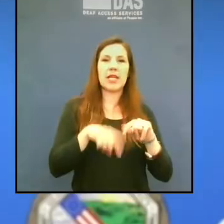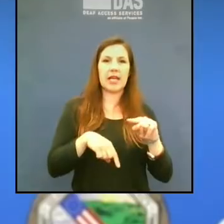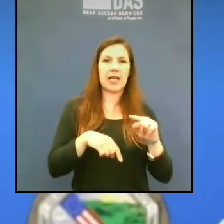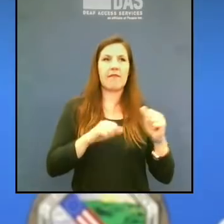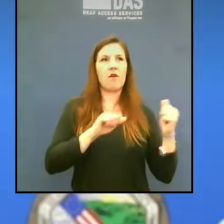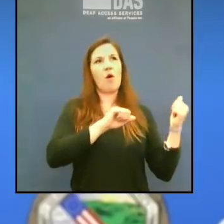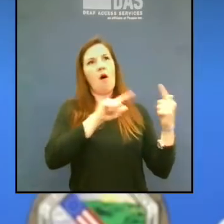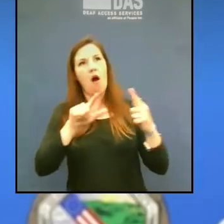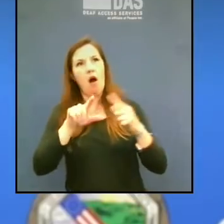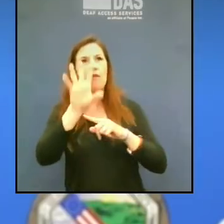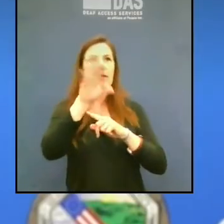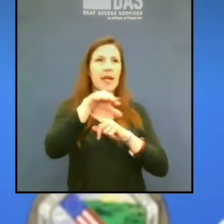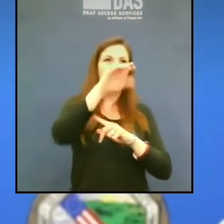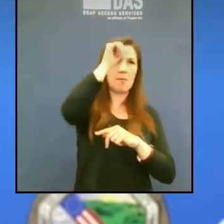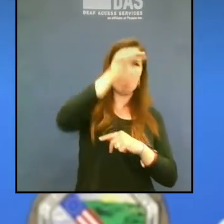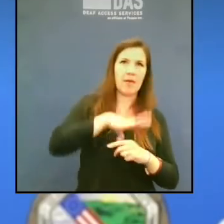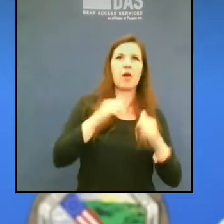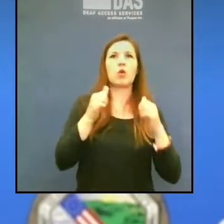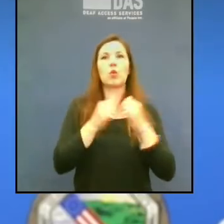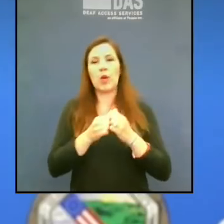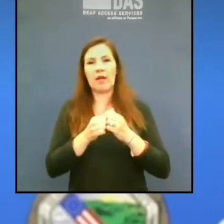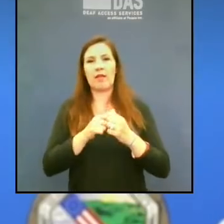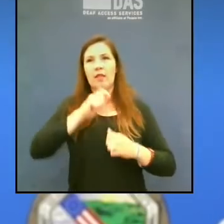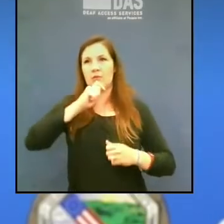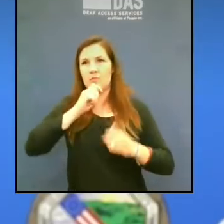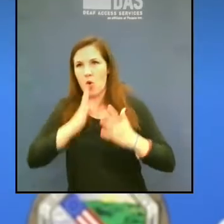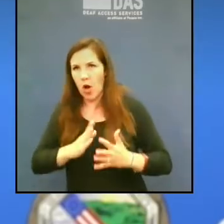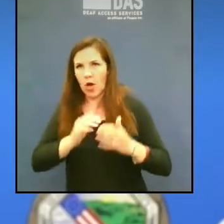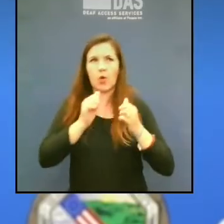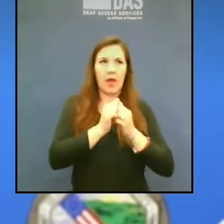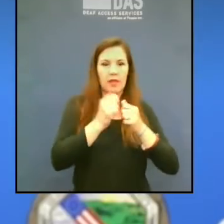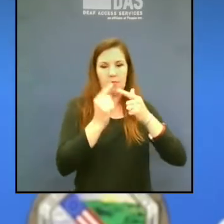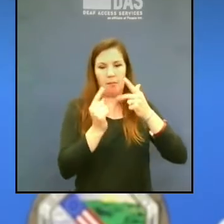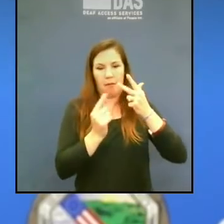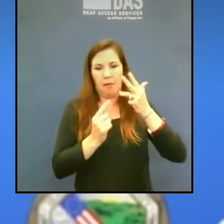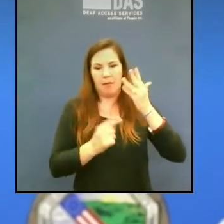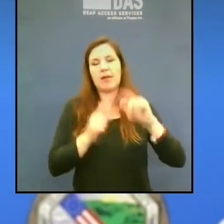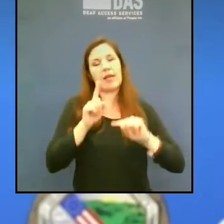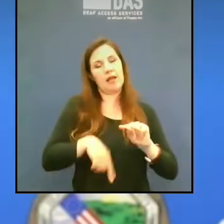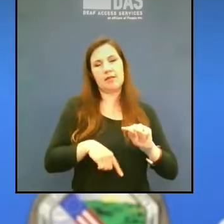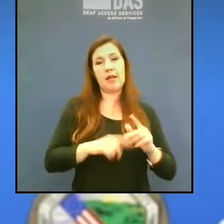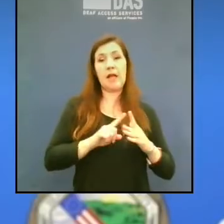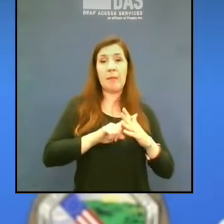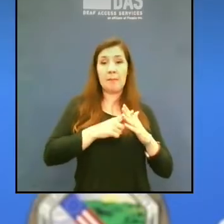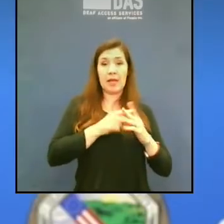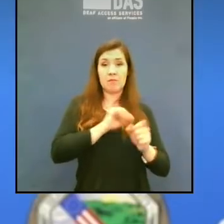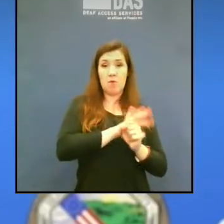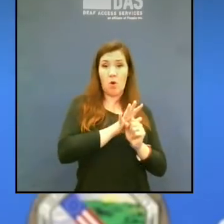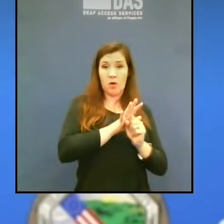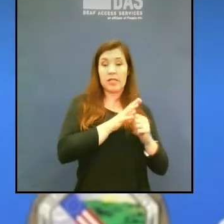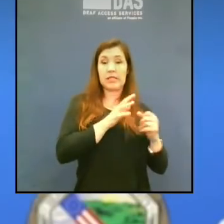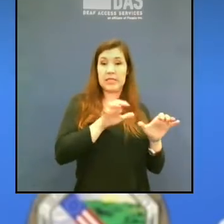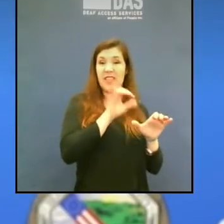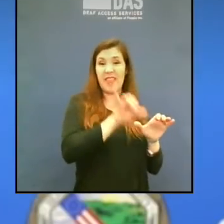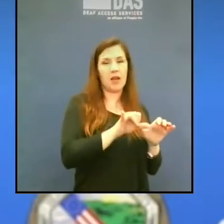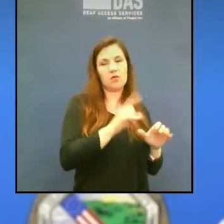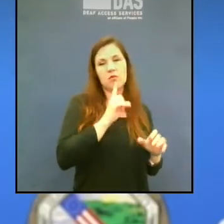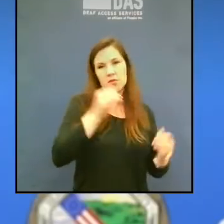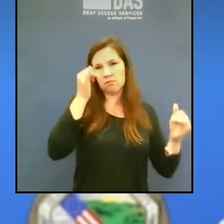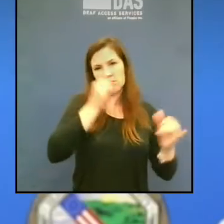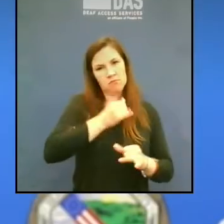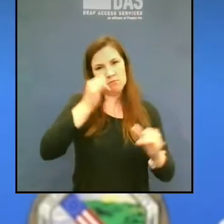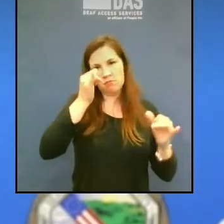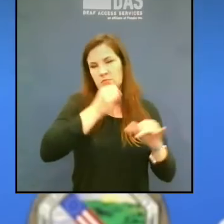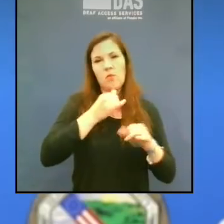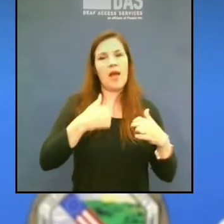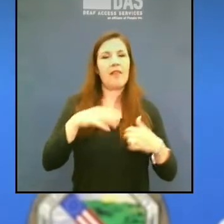every cameraman and every press person that each media outlet would like to send. We did that at the beginning of COVID-19, and it was truthfully ridiculous, in which